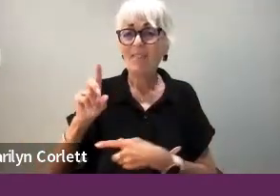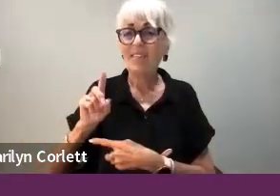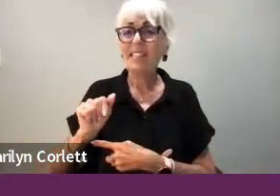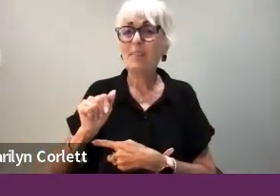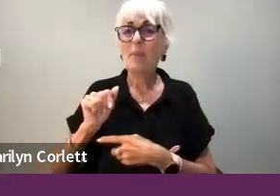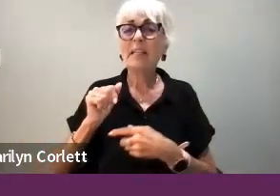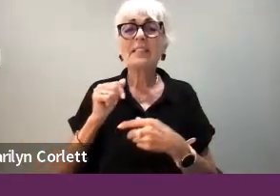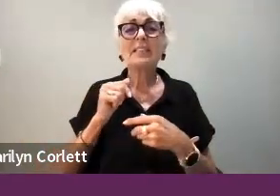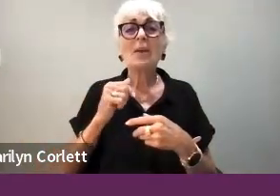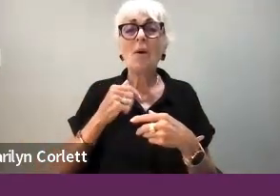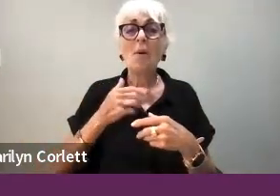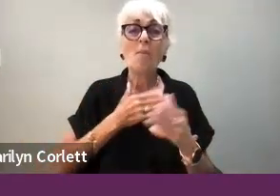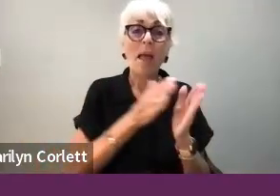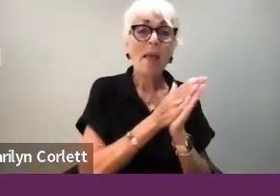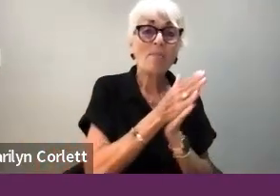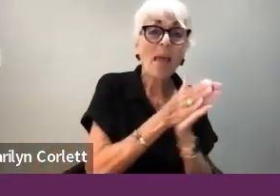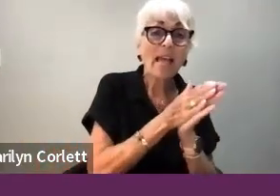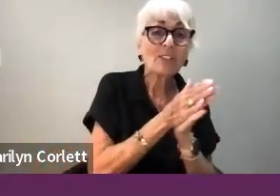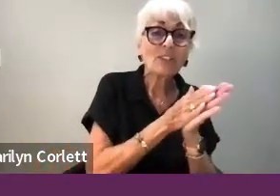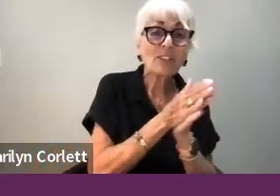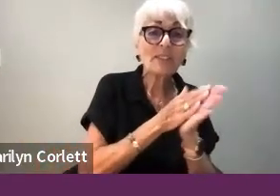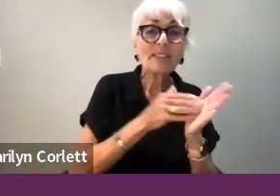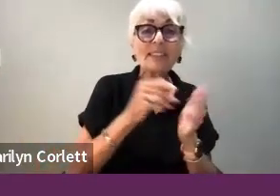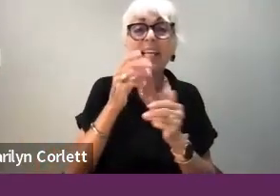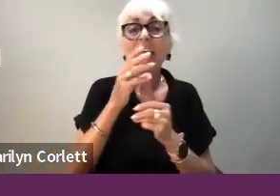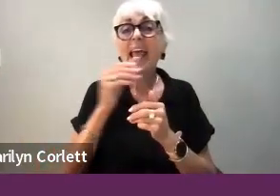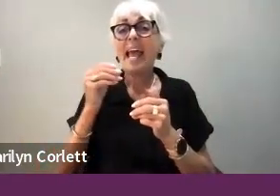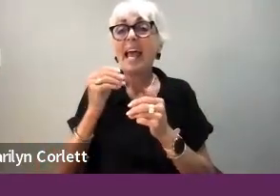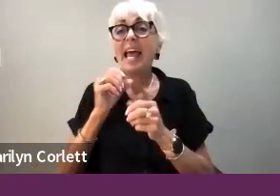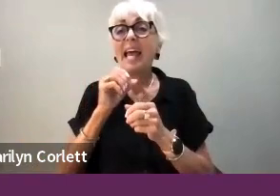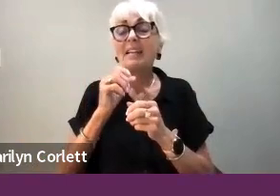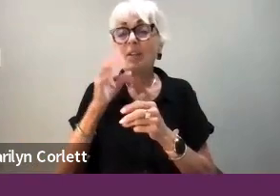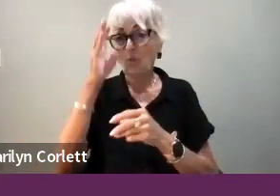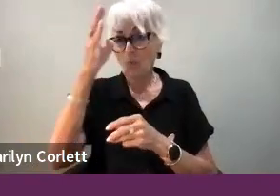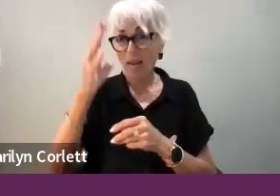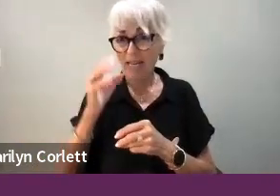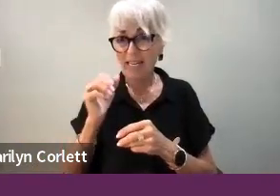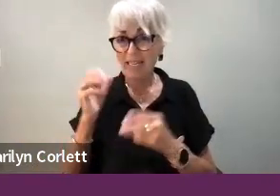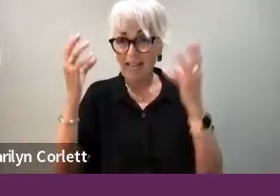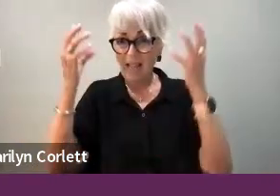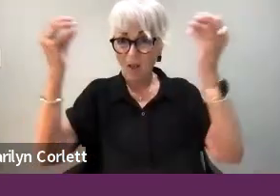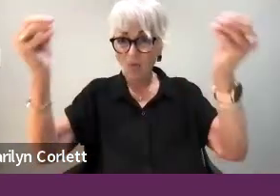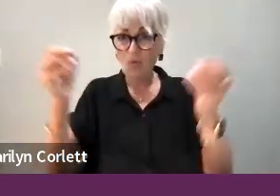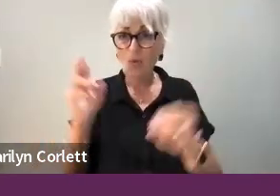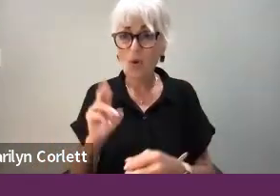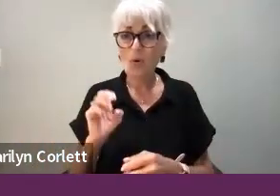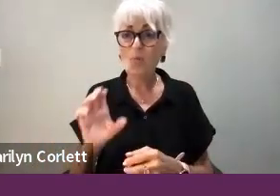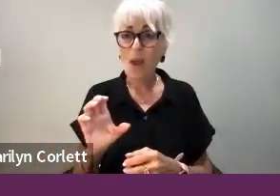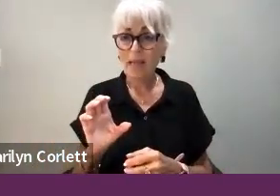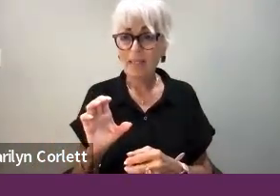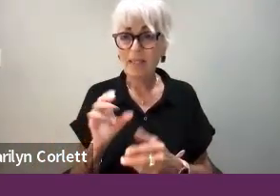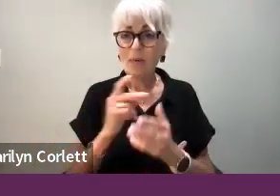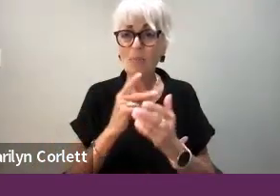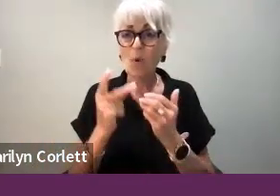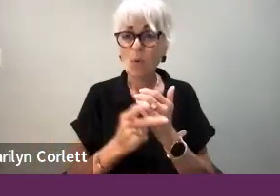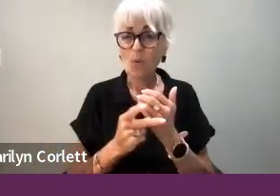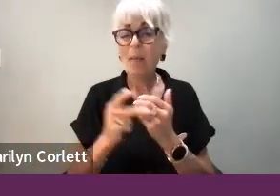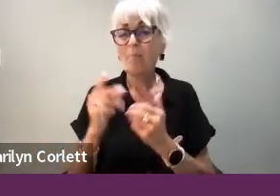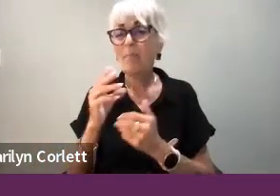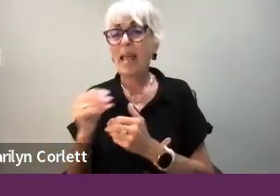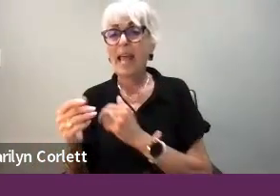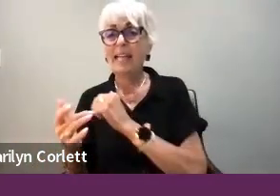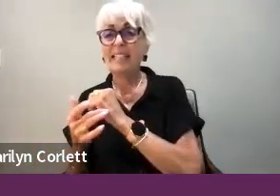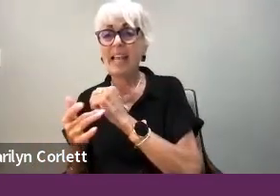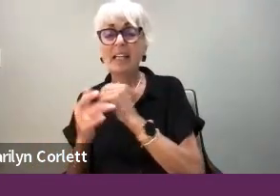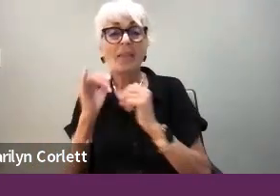I combined my passions and created an outdoor rec program for assistive technology. And the image